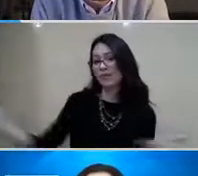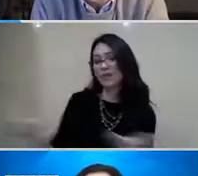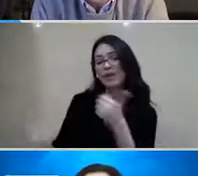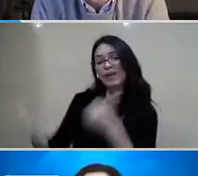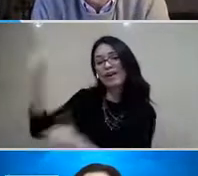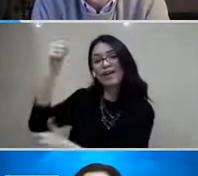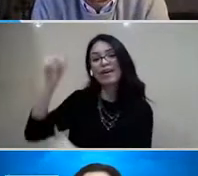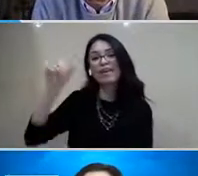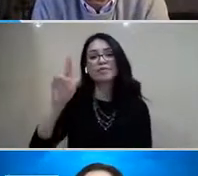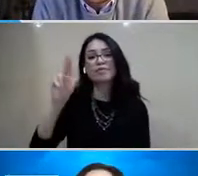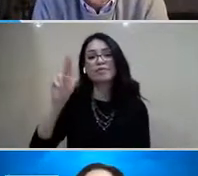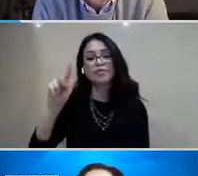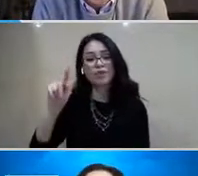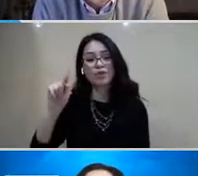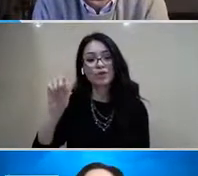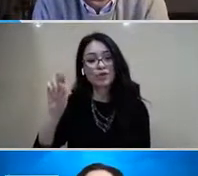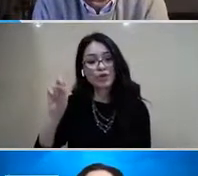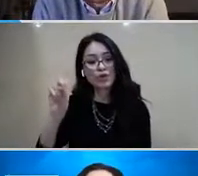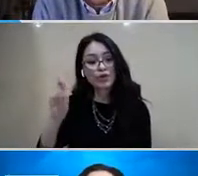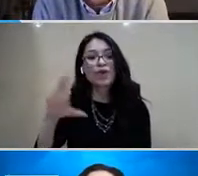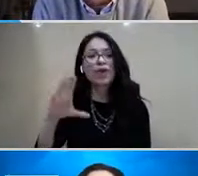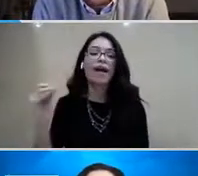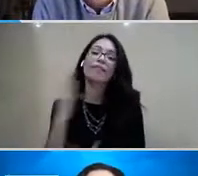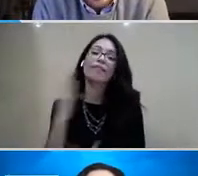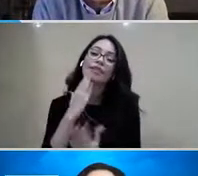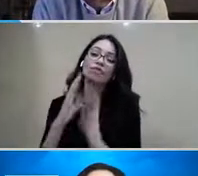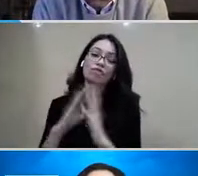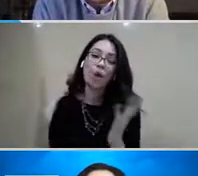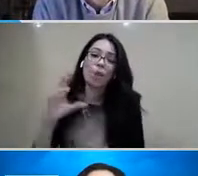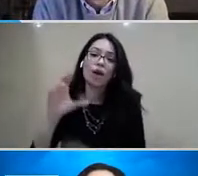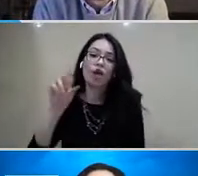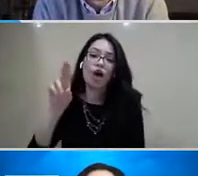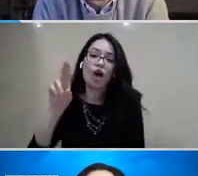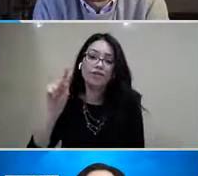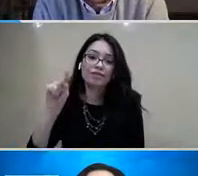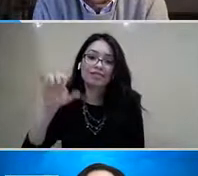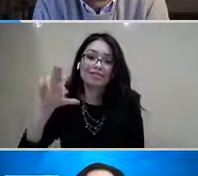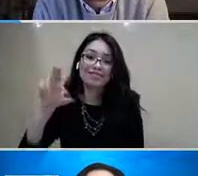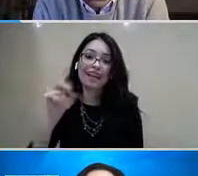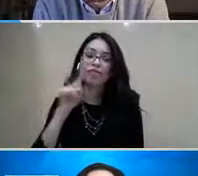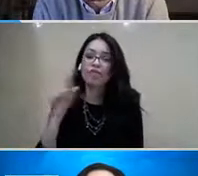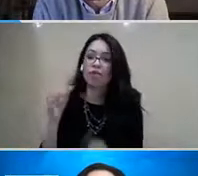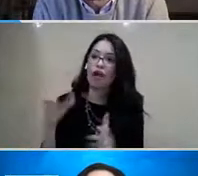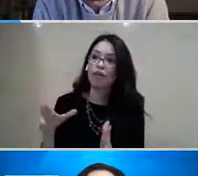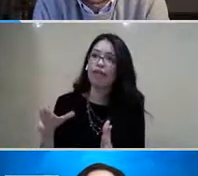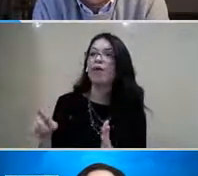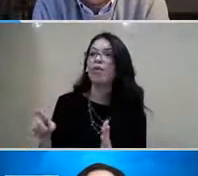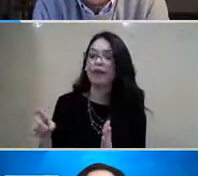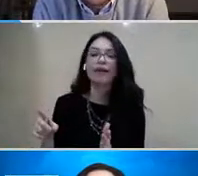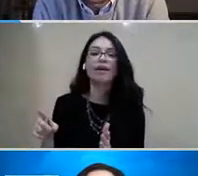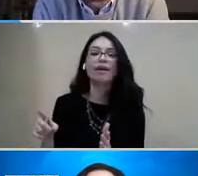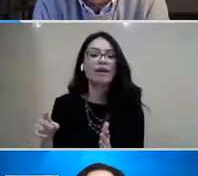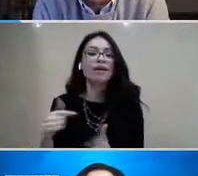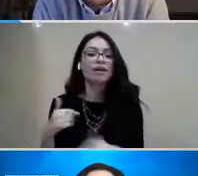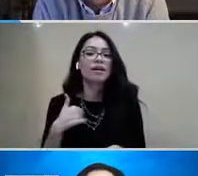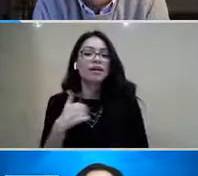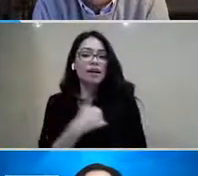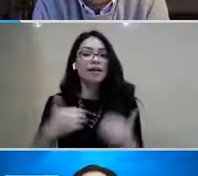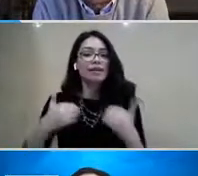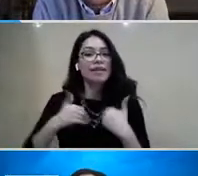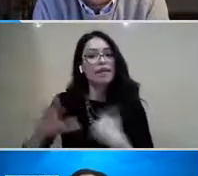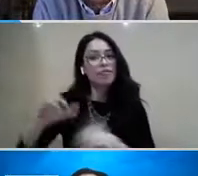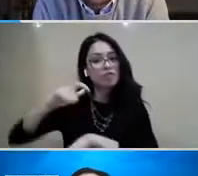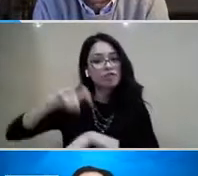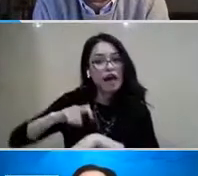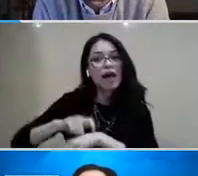for taking the time today and for his work to help us navigate a path forward to provide distance learning and to reopen our